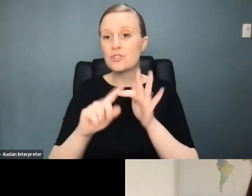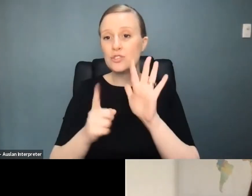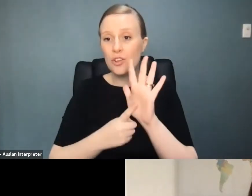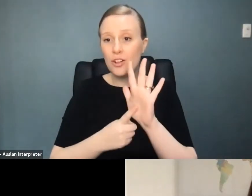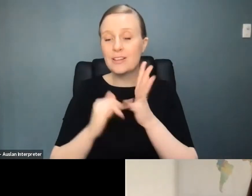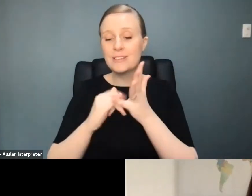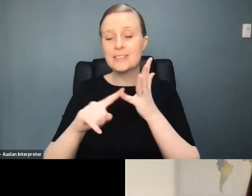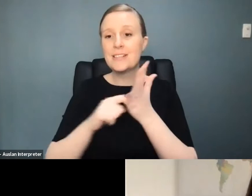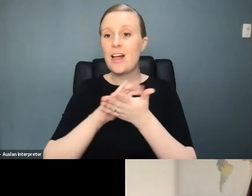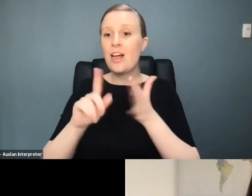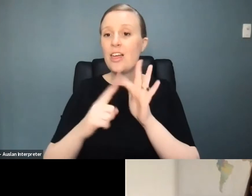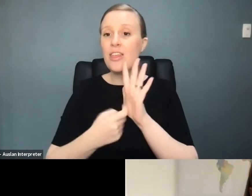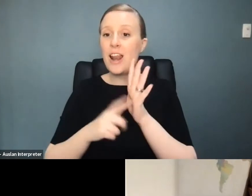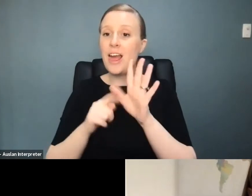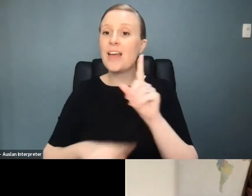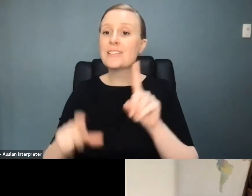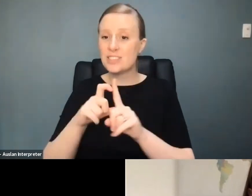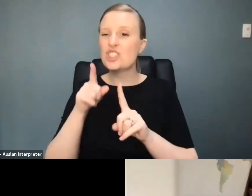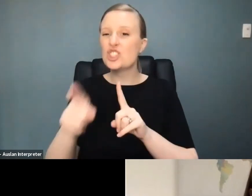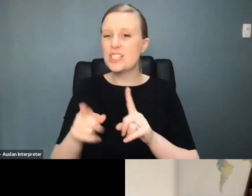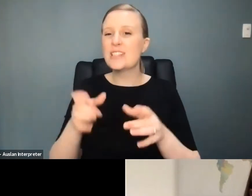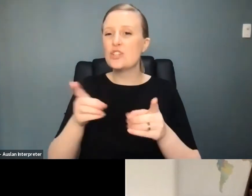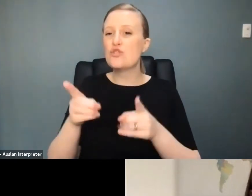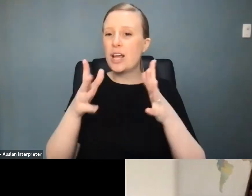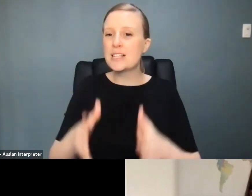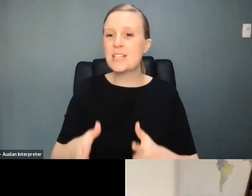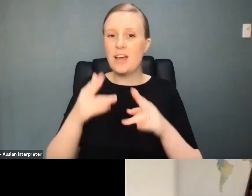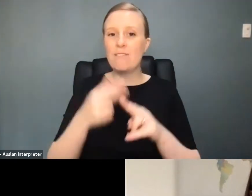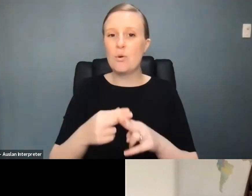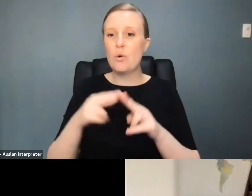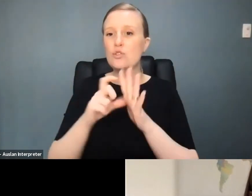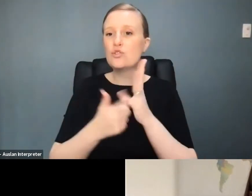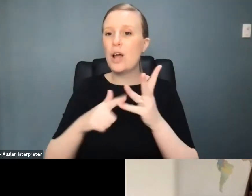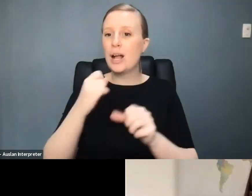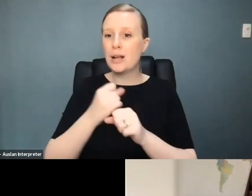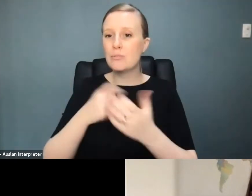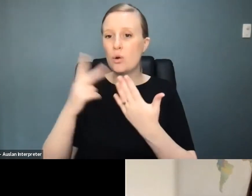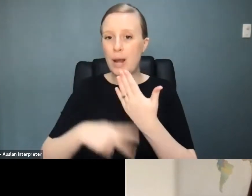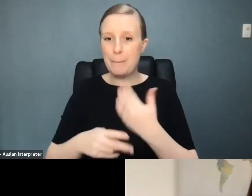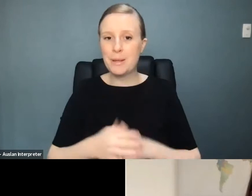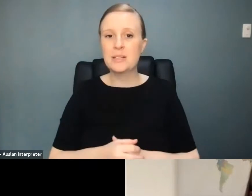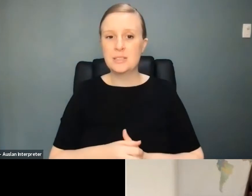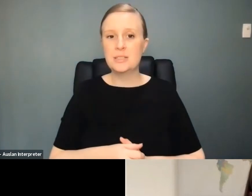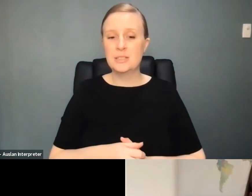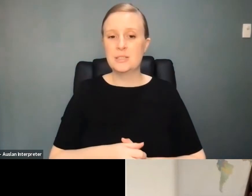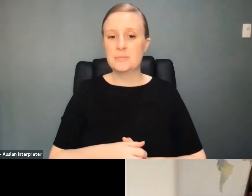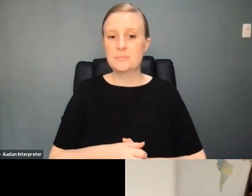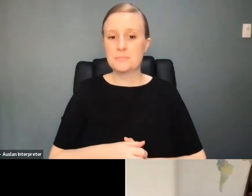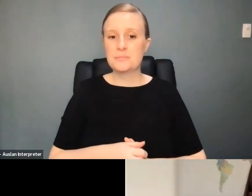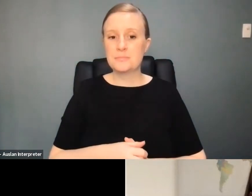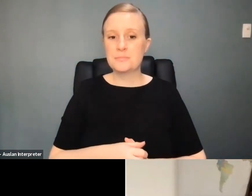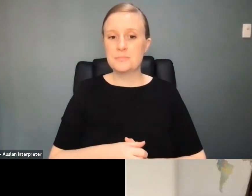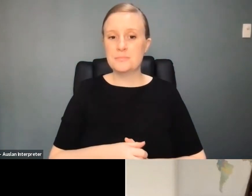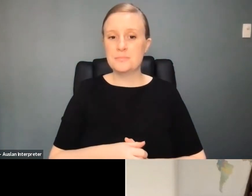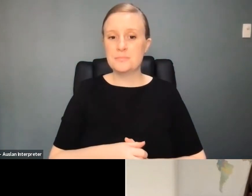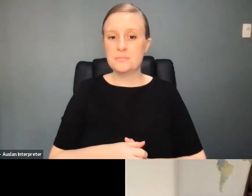Acting Director of the Drug Trends Programme, who's really is presenting a whole year's work. And